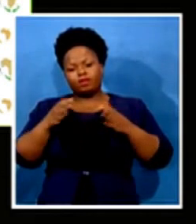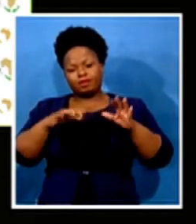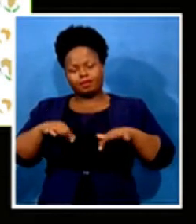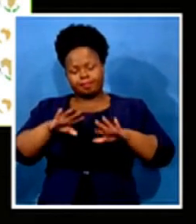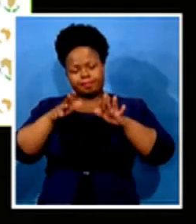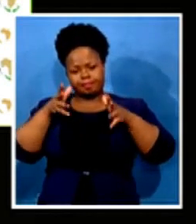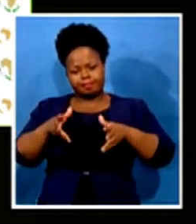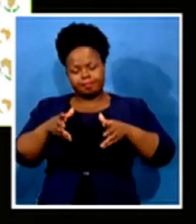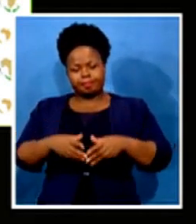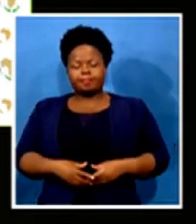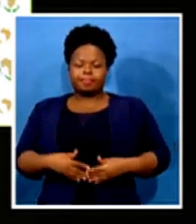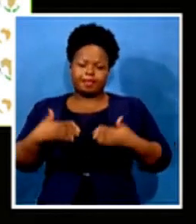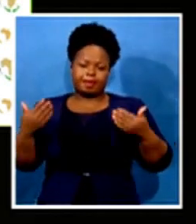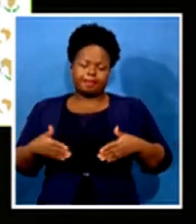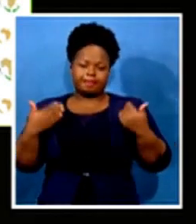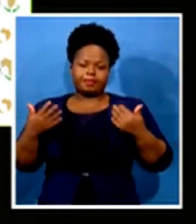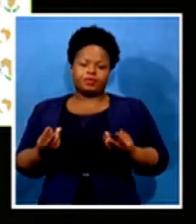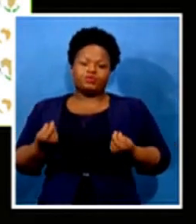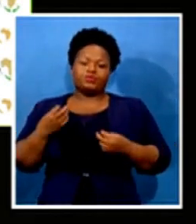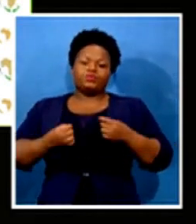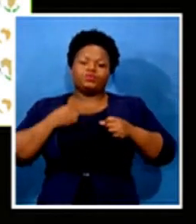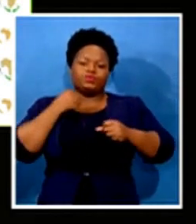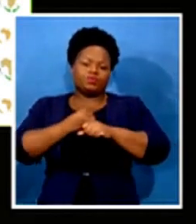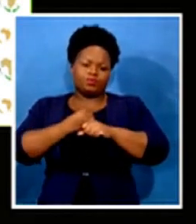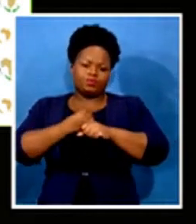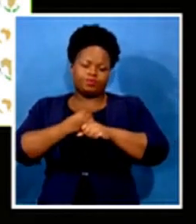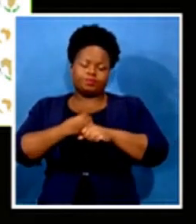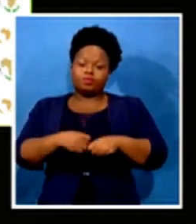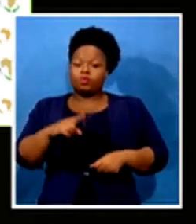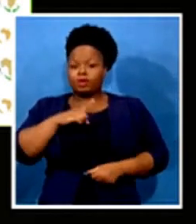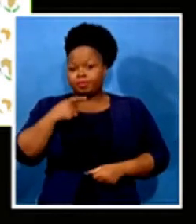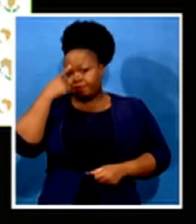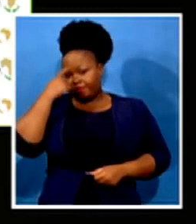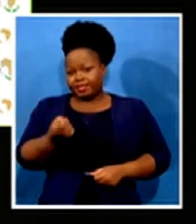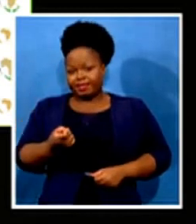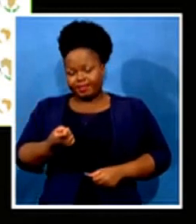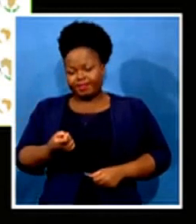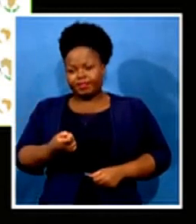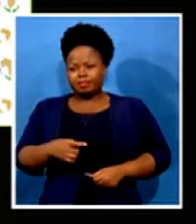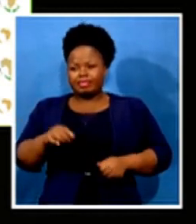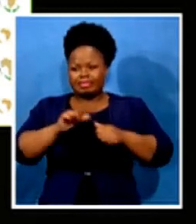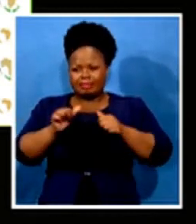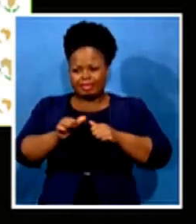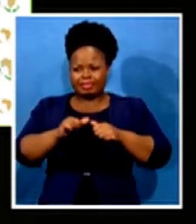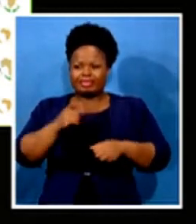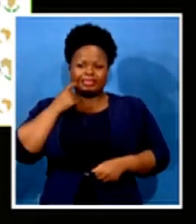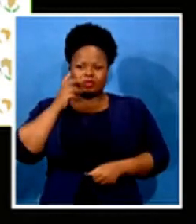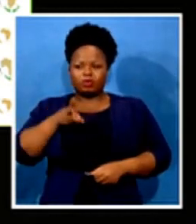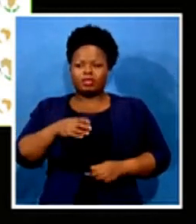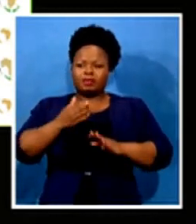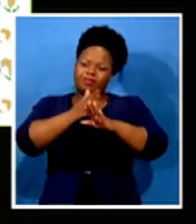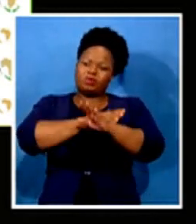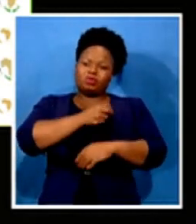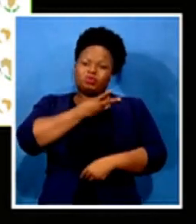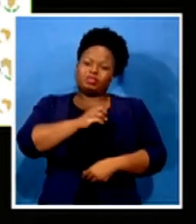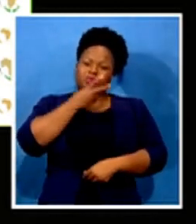year. A new year that I believe will be easier on all of us than 2020. I think 2020